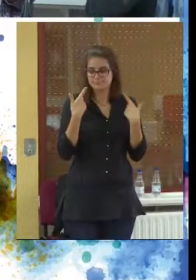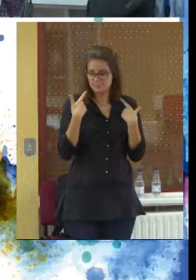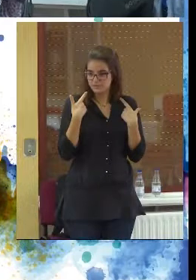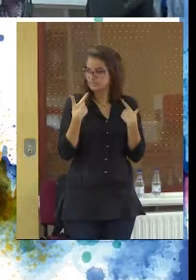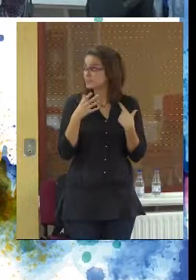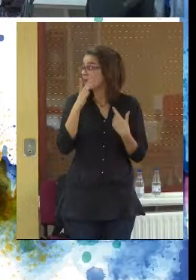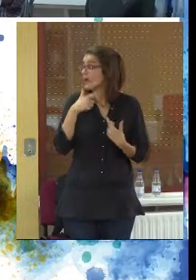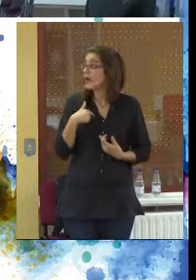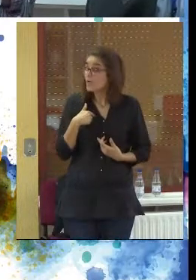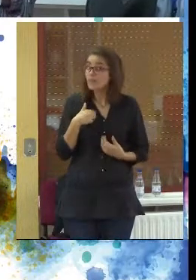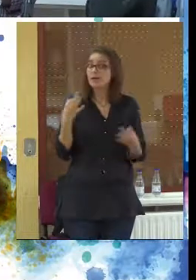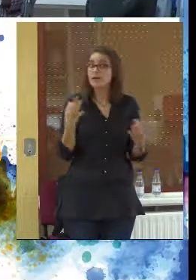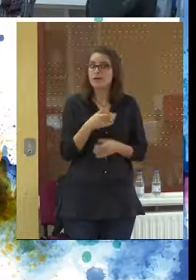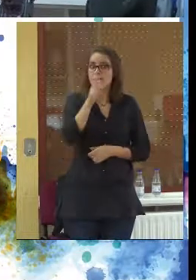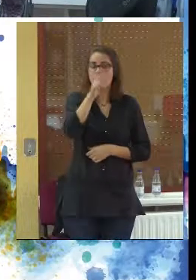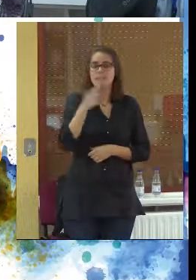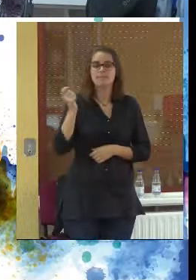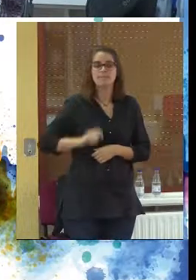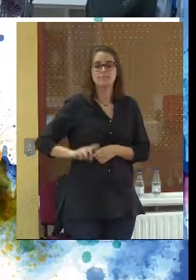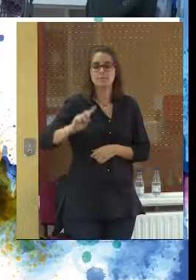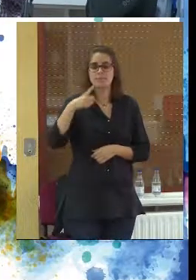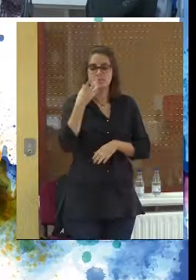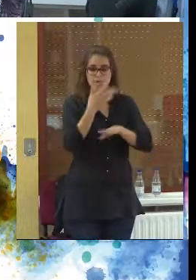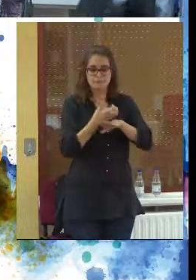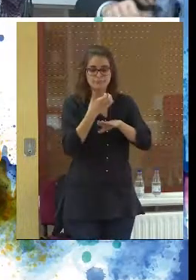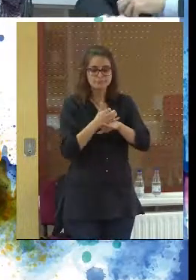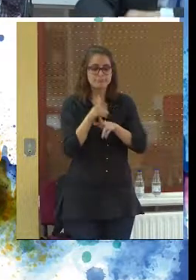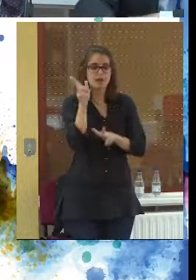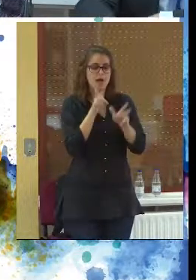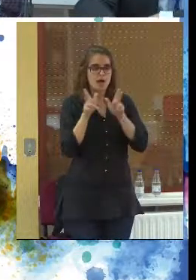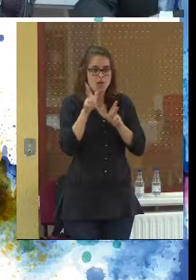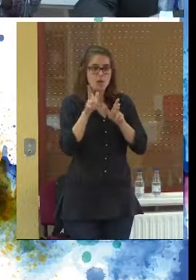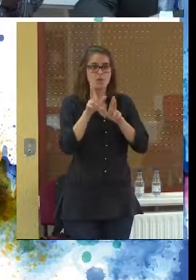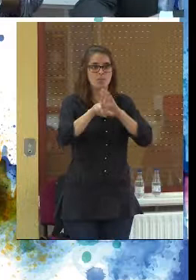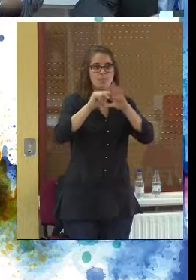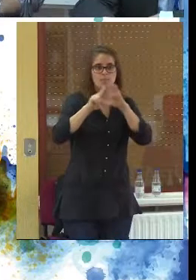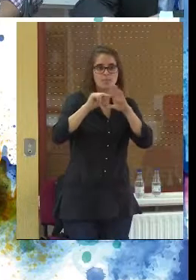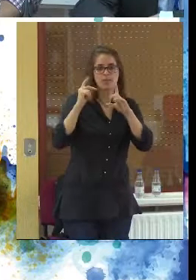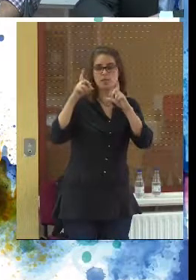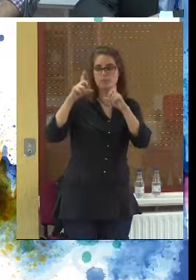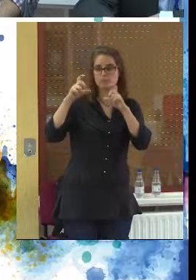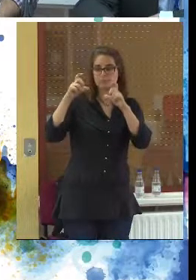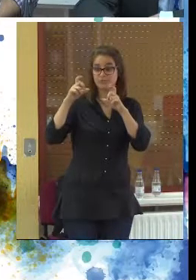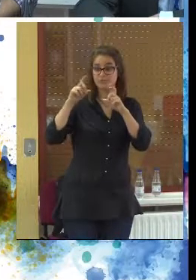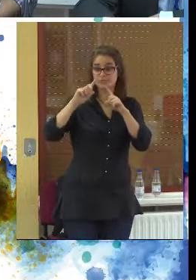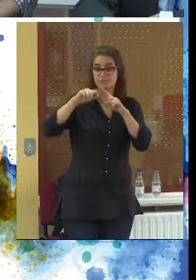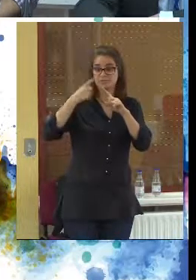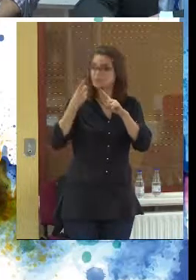itself can record video, audio, images,